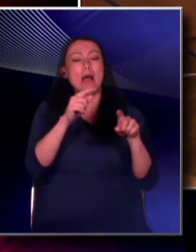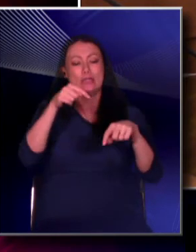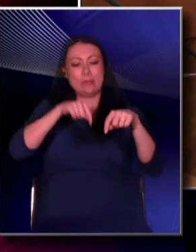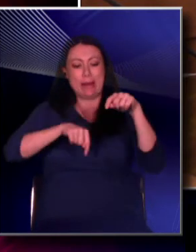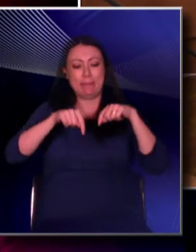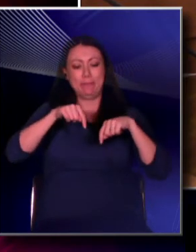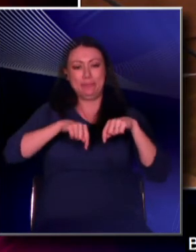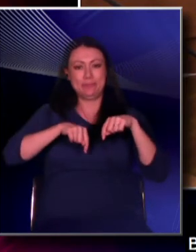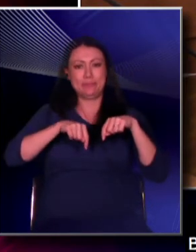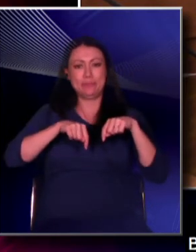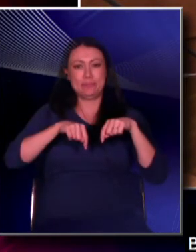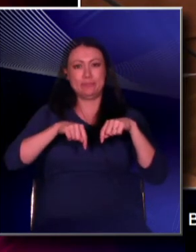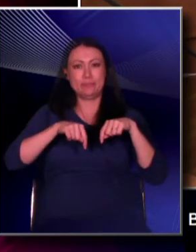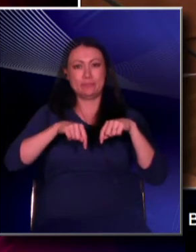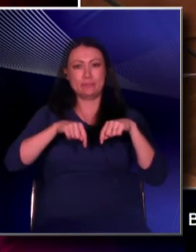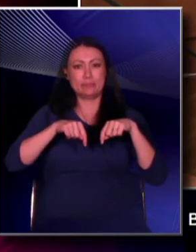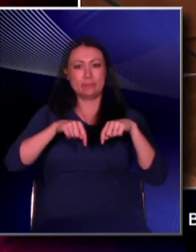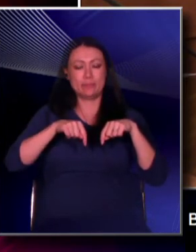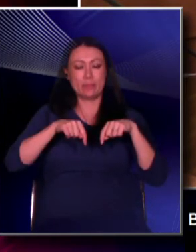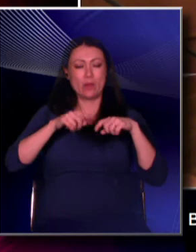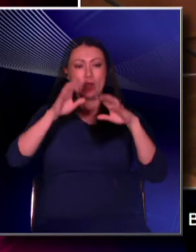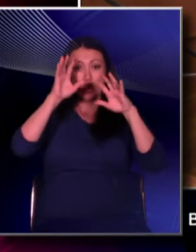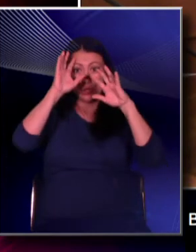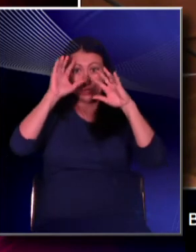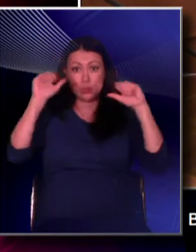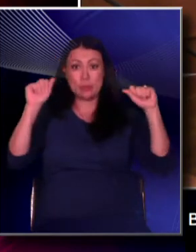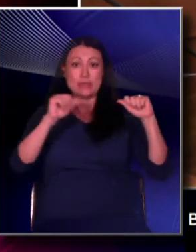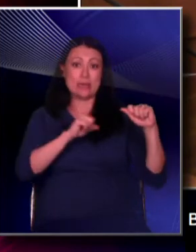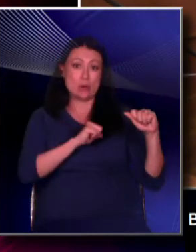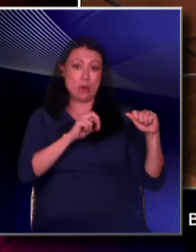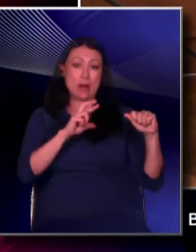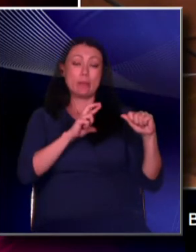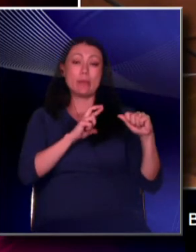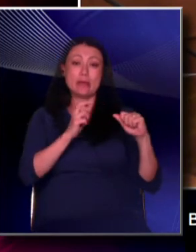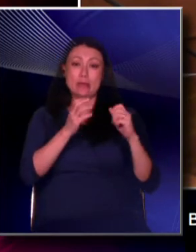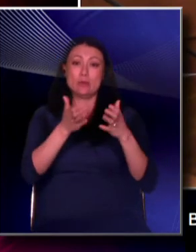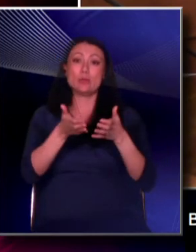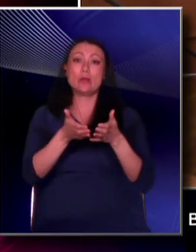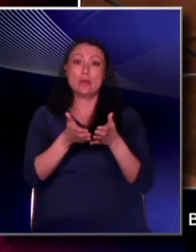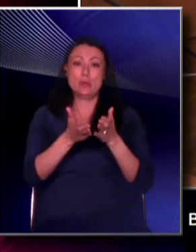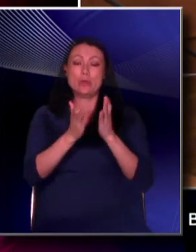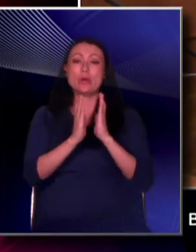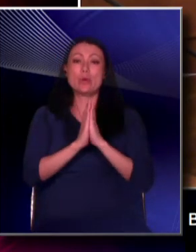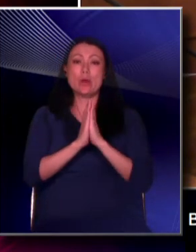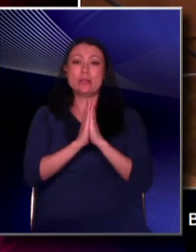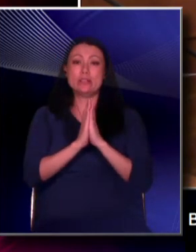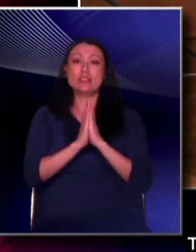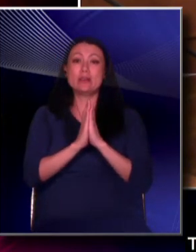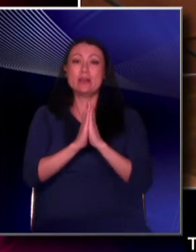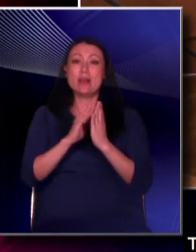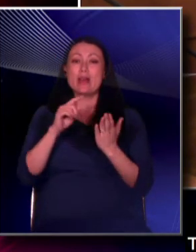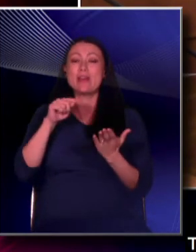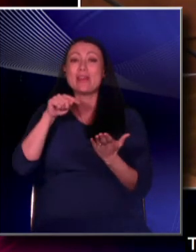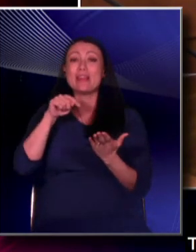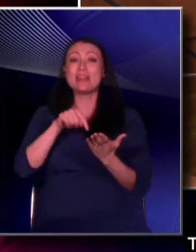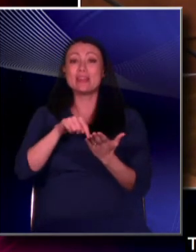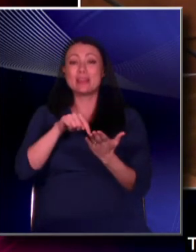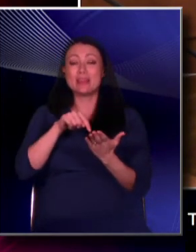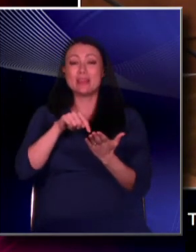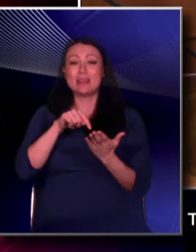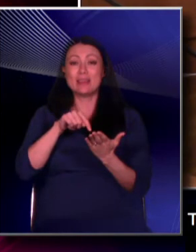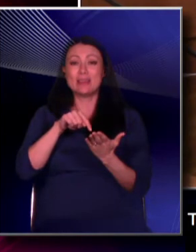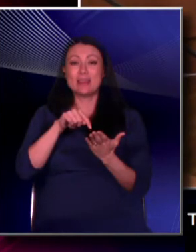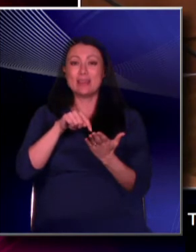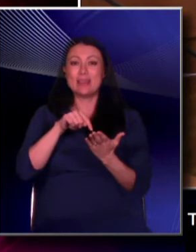up because Superintendent Reichman did request that this be placed in